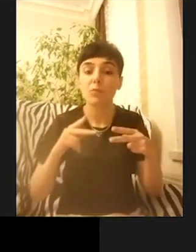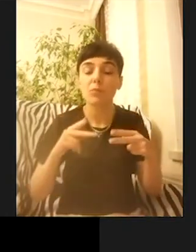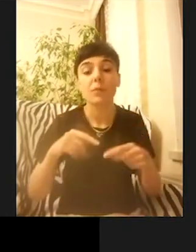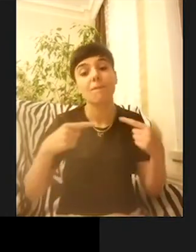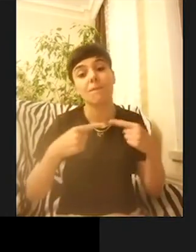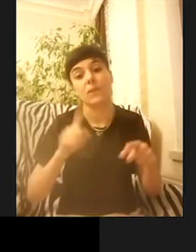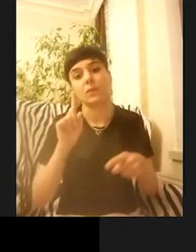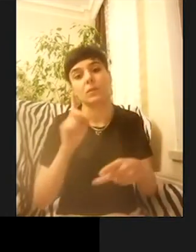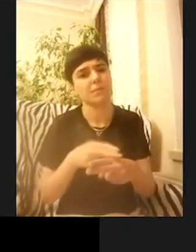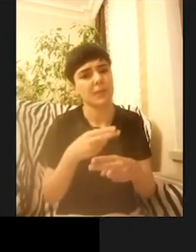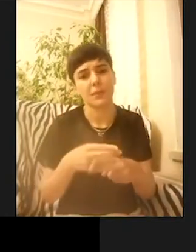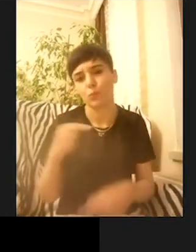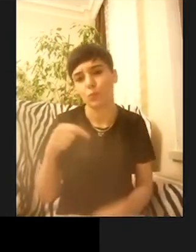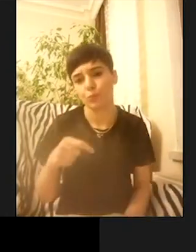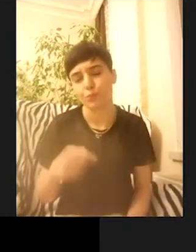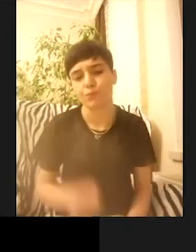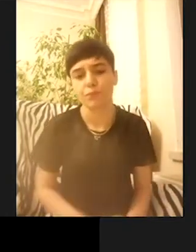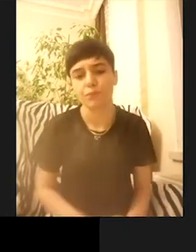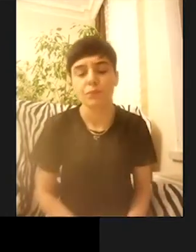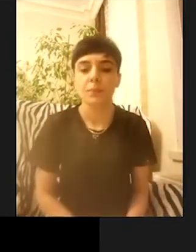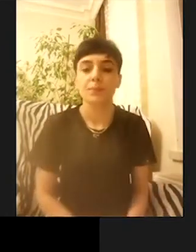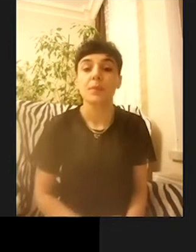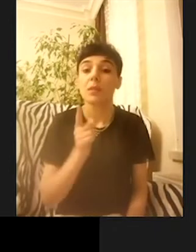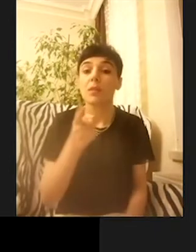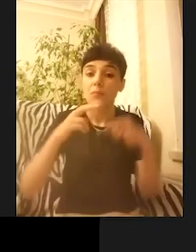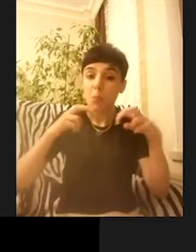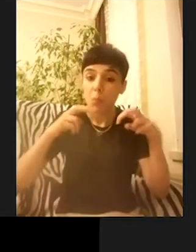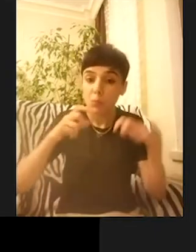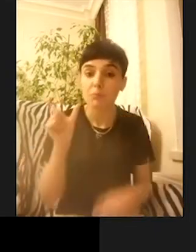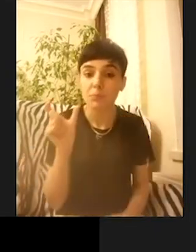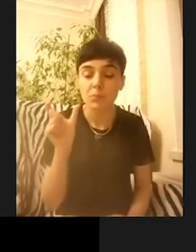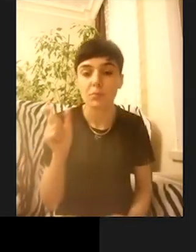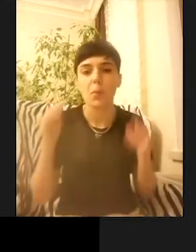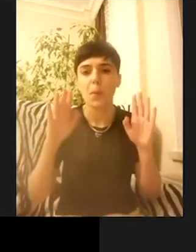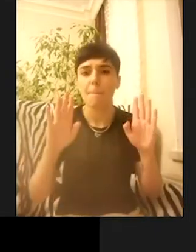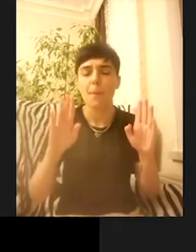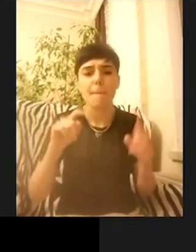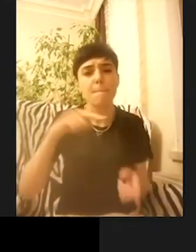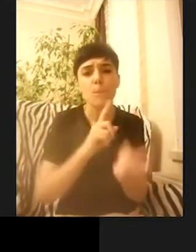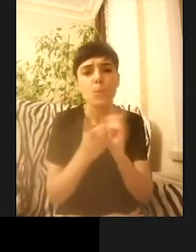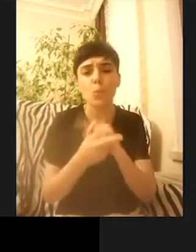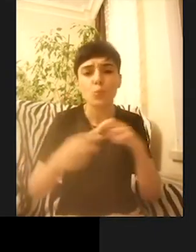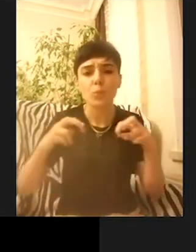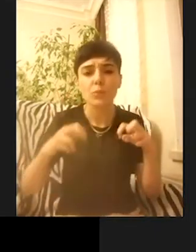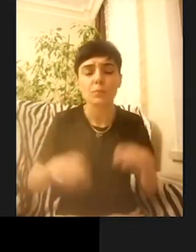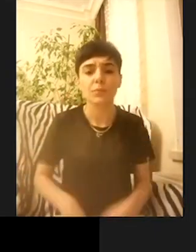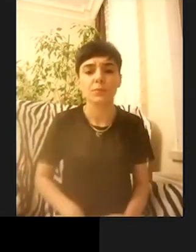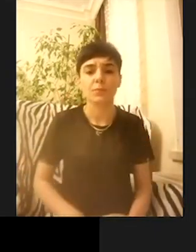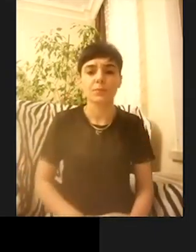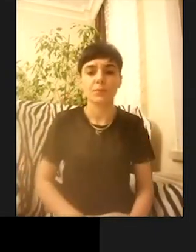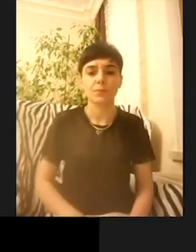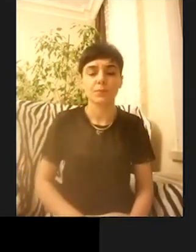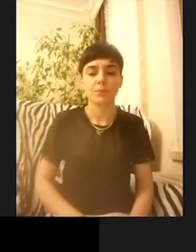research into conversations in Turkey itself, in the sense that, for example, if you think about, as